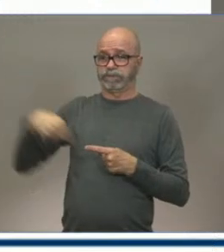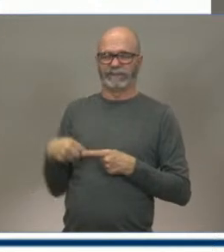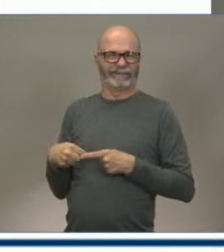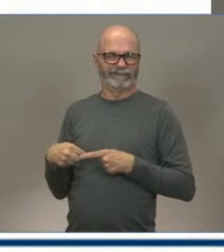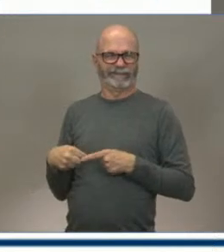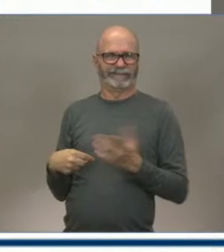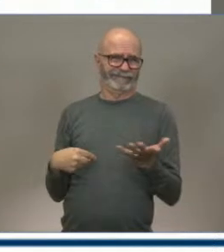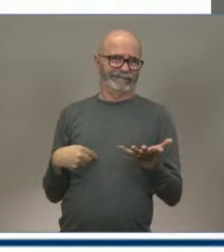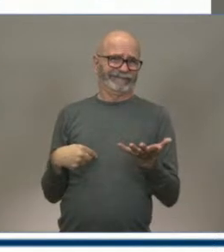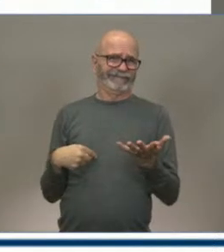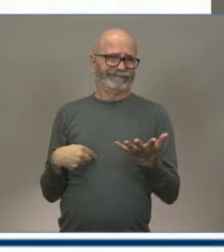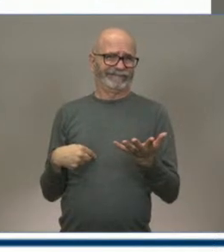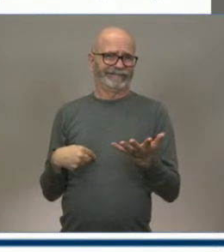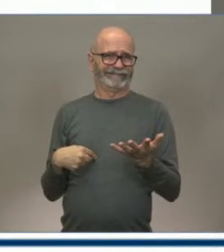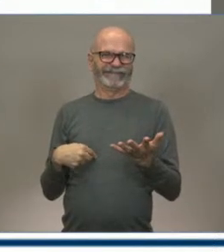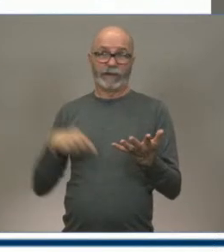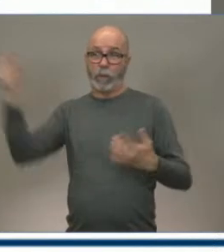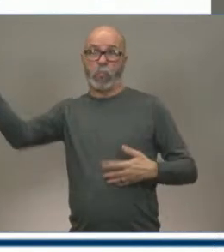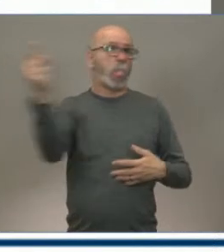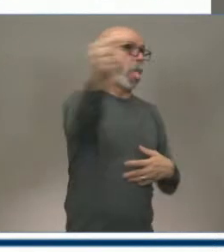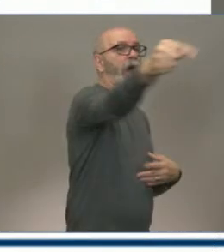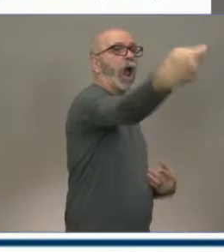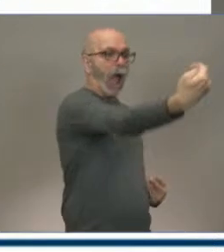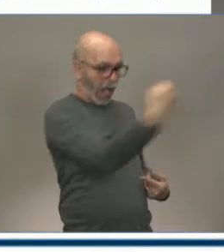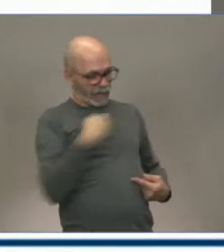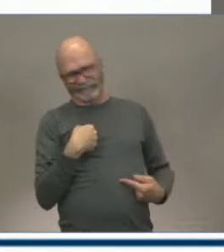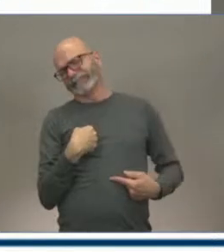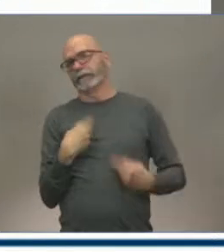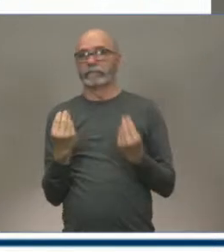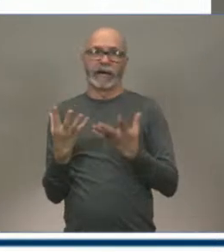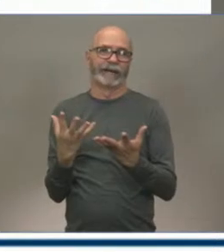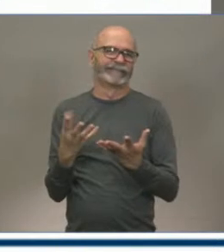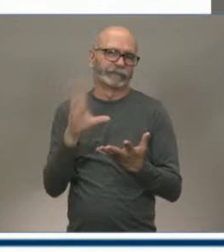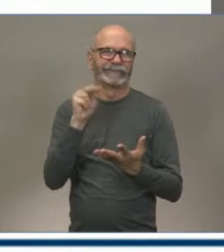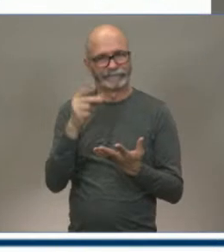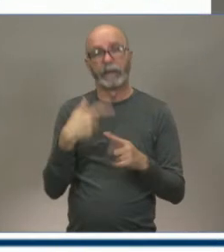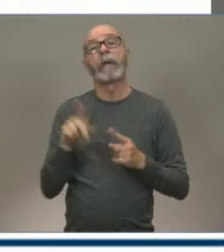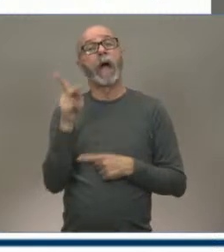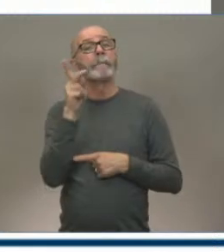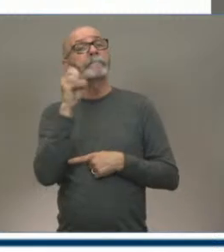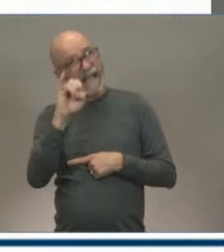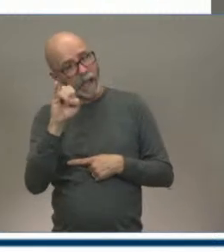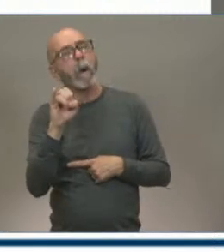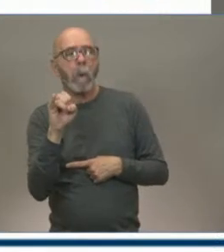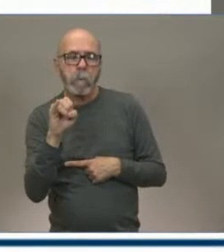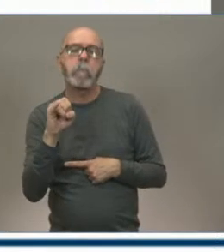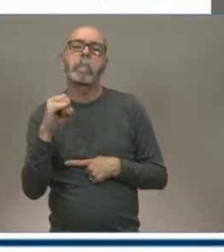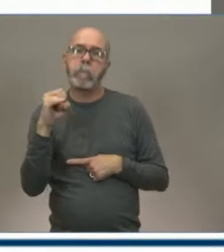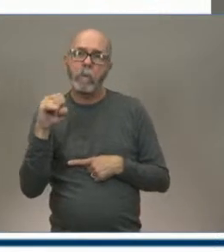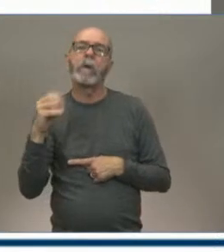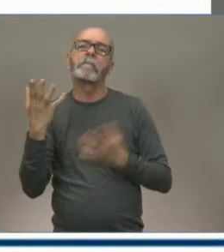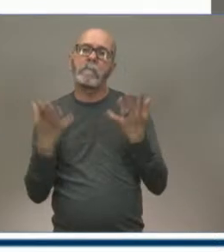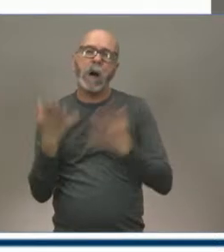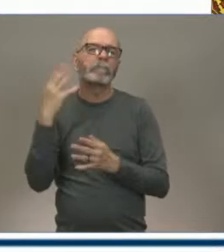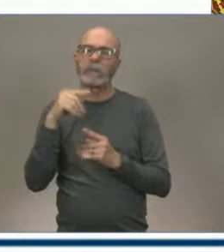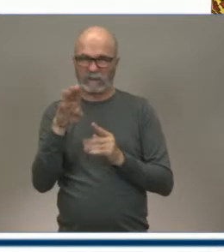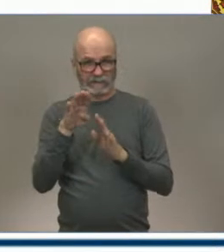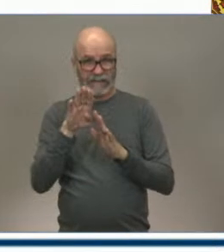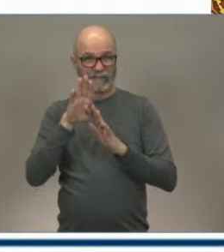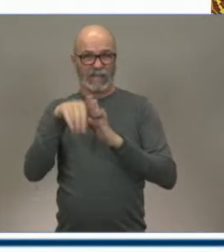border. So as long as you drive right through, you're not going to catch it just by driving through for that short period of time. Go ahead, Lindsay, with your